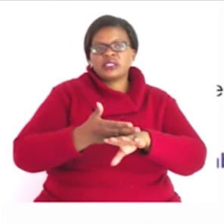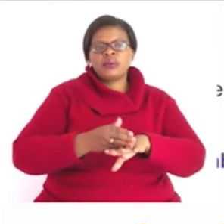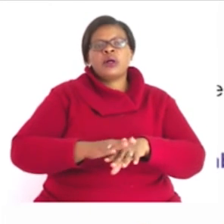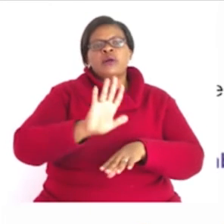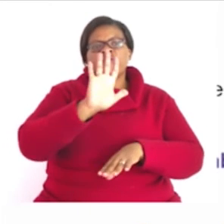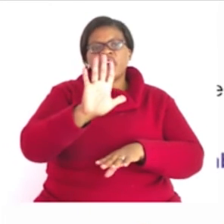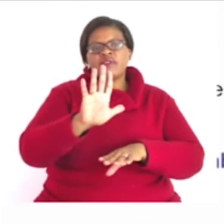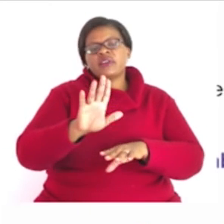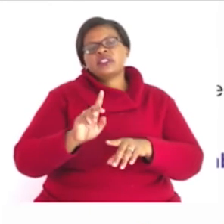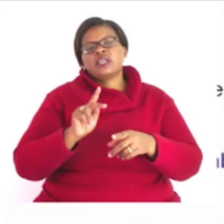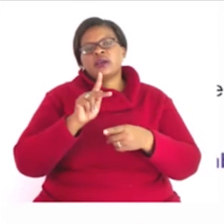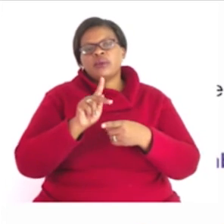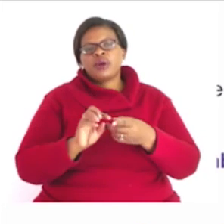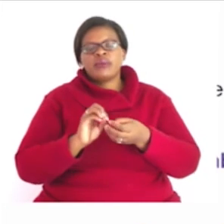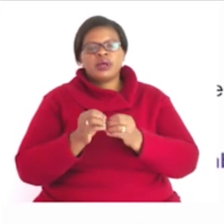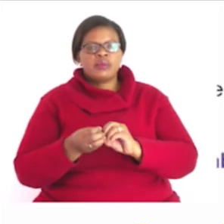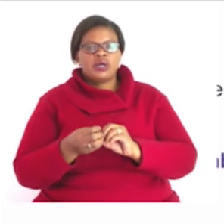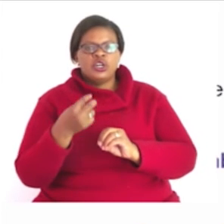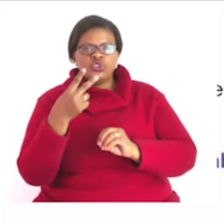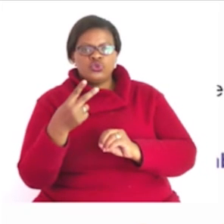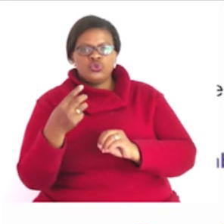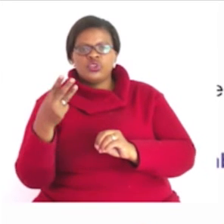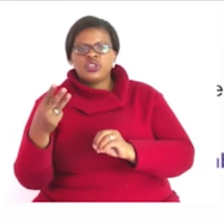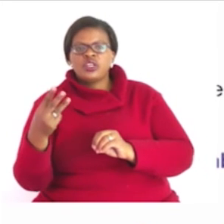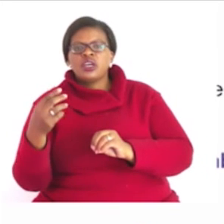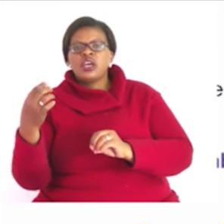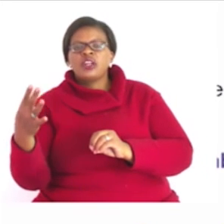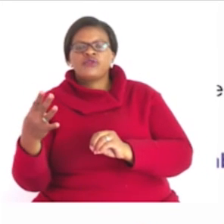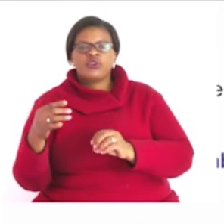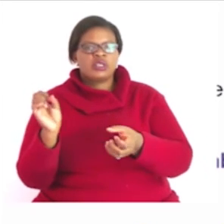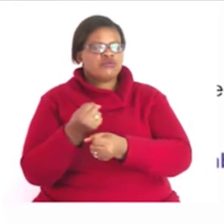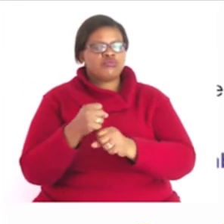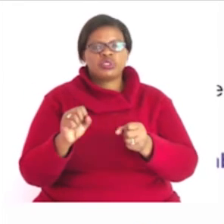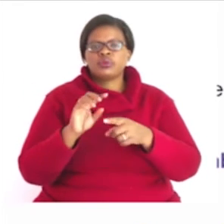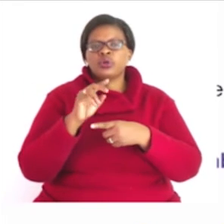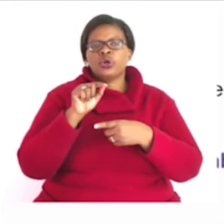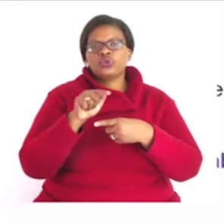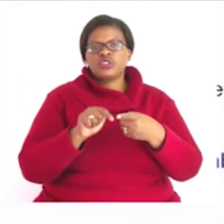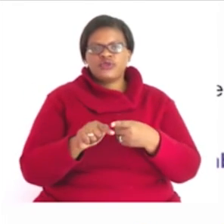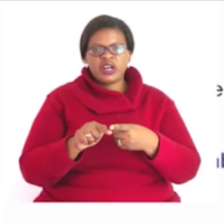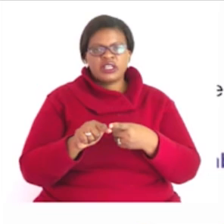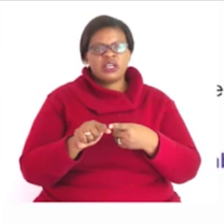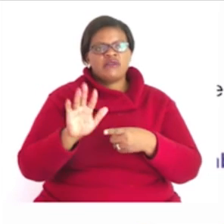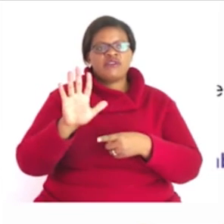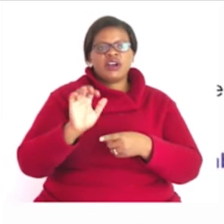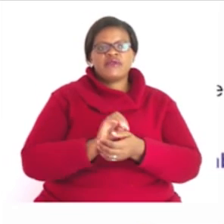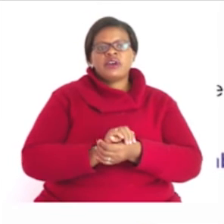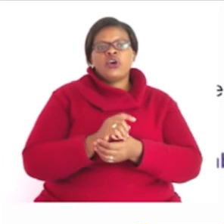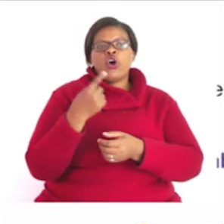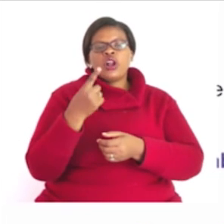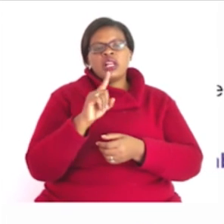number. 2, 3, and 4 cannot divide into 5. Only 1